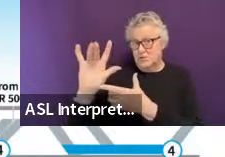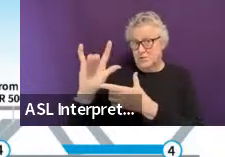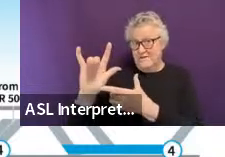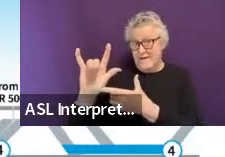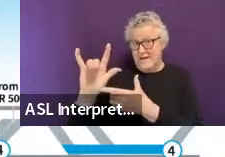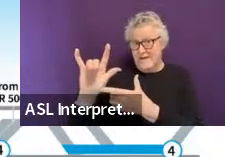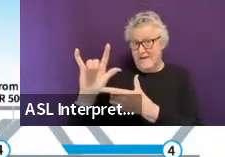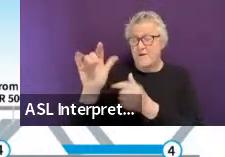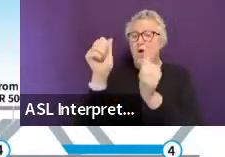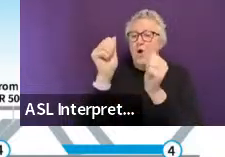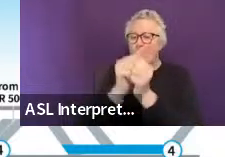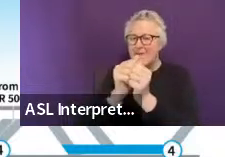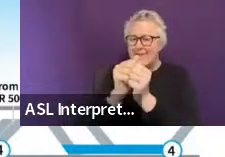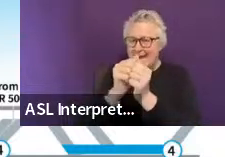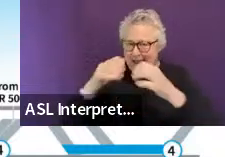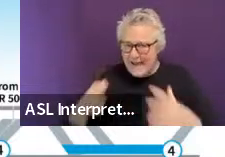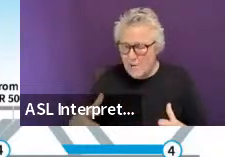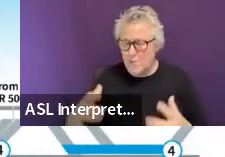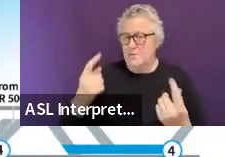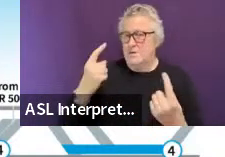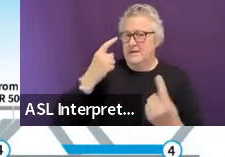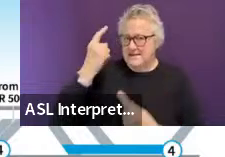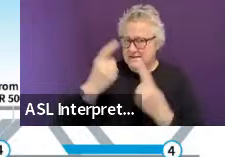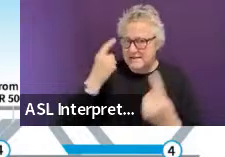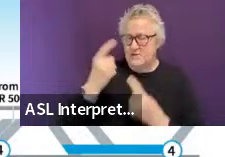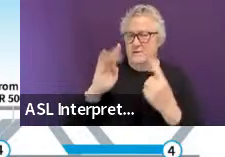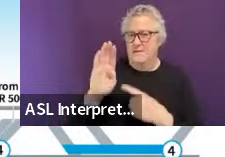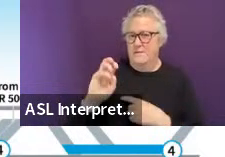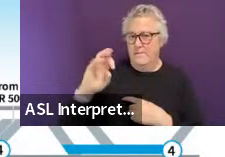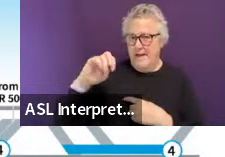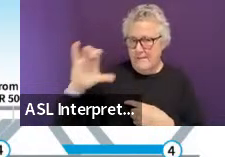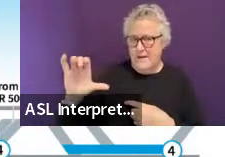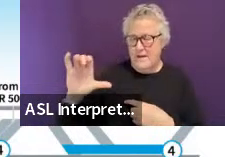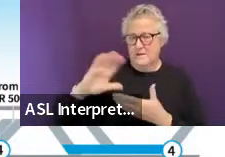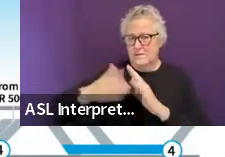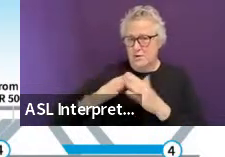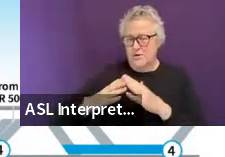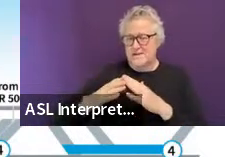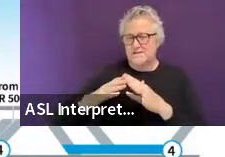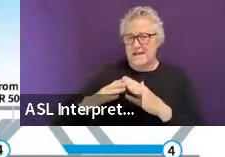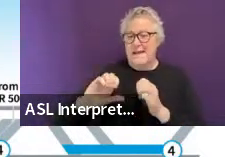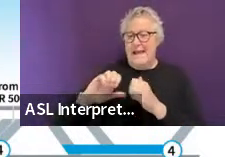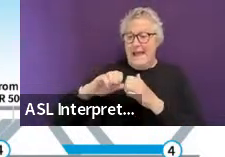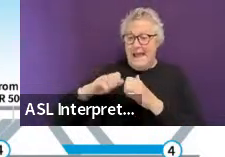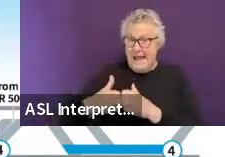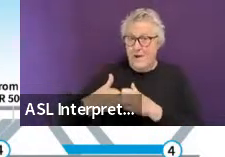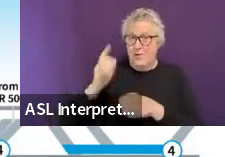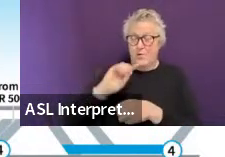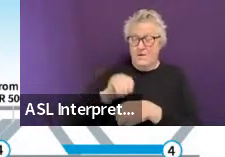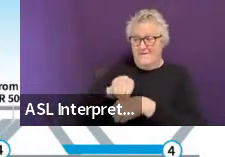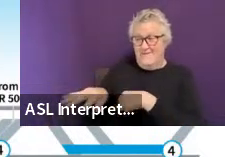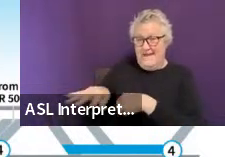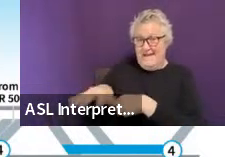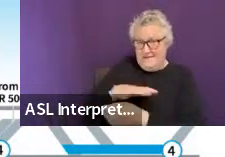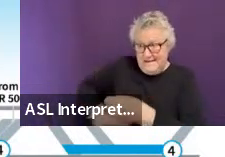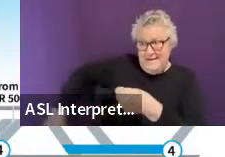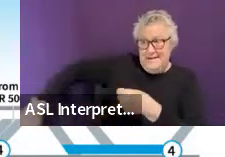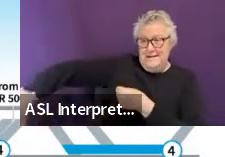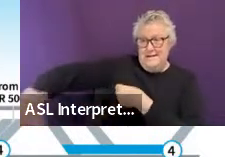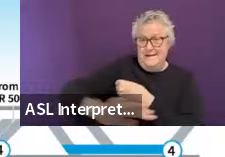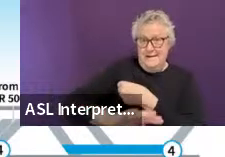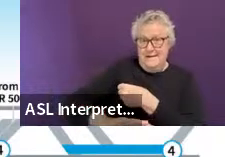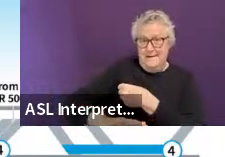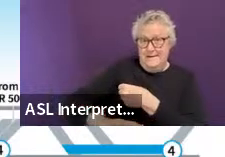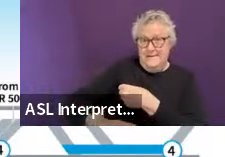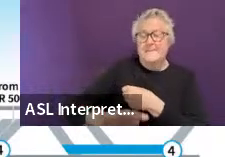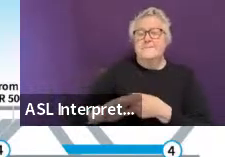and how they're going to be impacted by this. So I'm still concerned that if we're not talking about reducing greenhouse gases